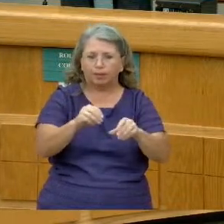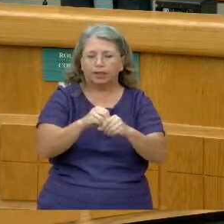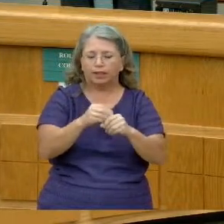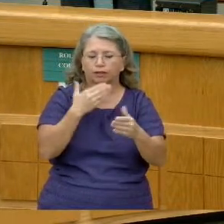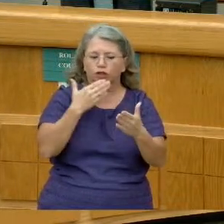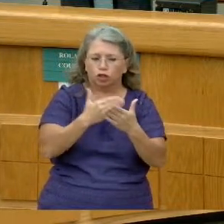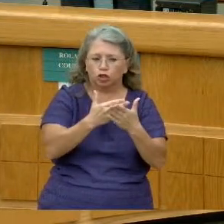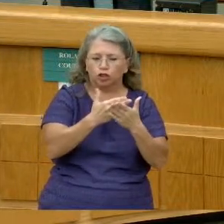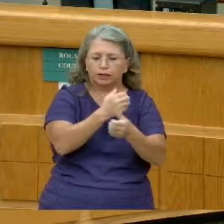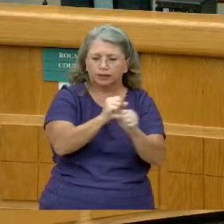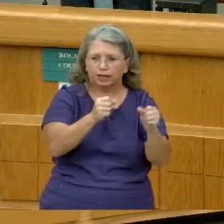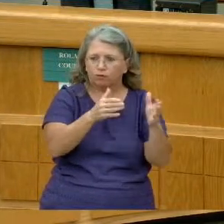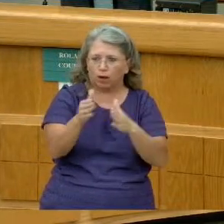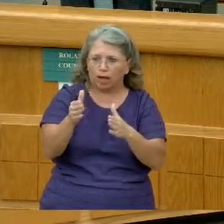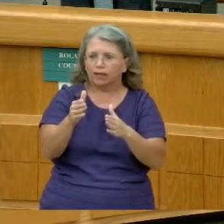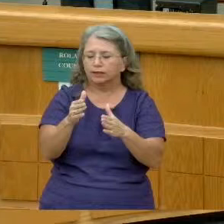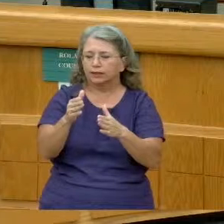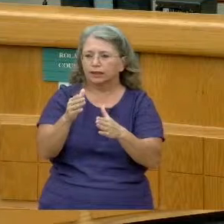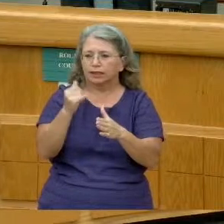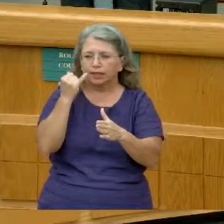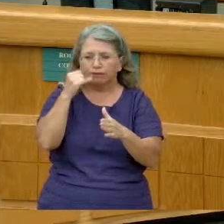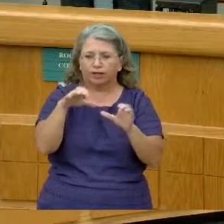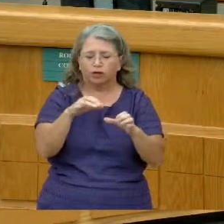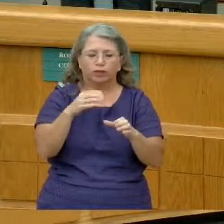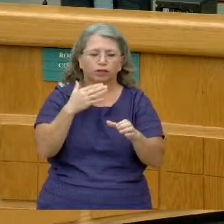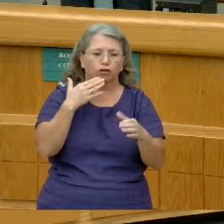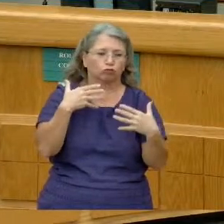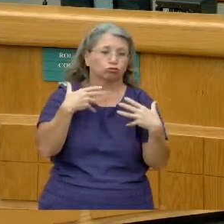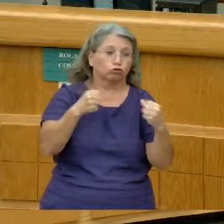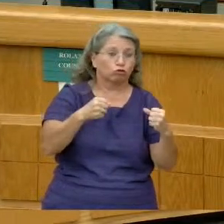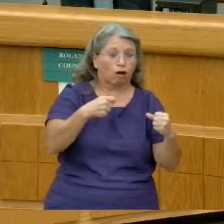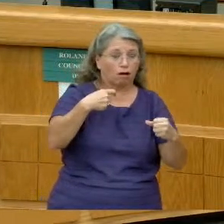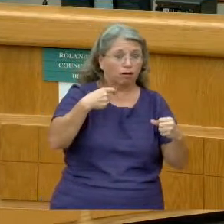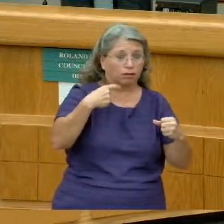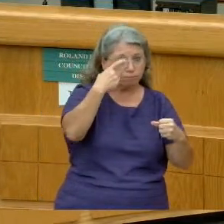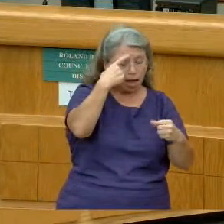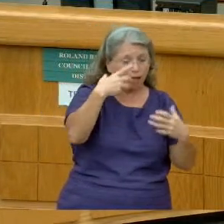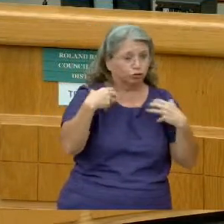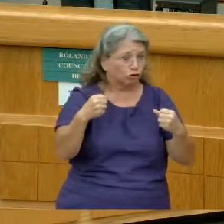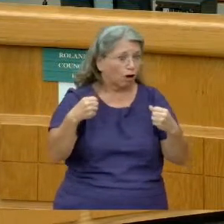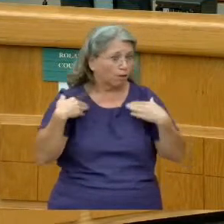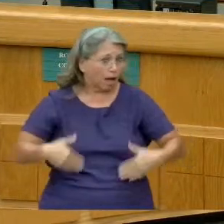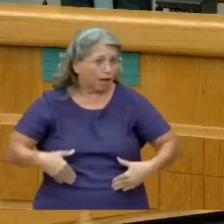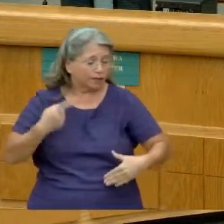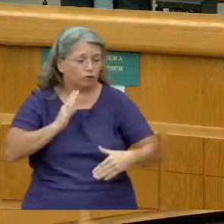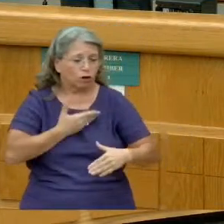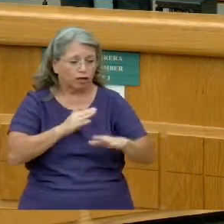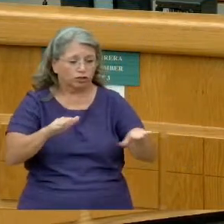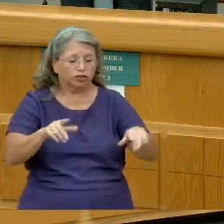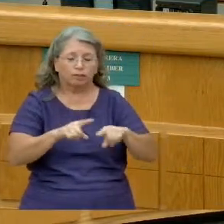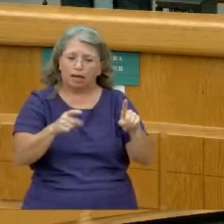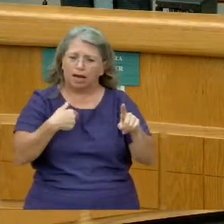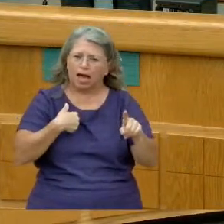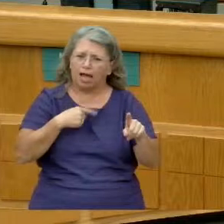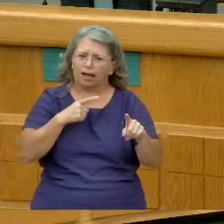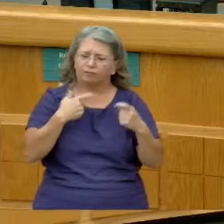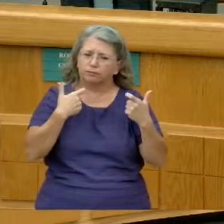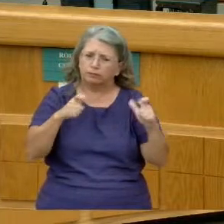exercise, strong mind, strong body for our children, but that I had deep concerns about how we were going to figure our